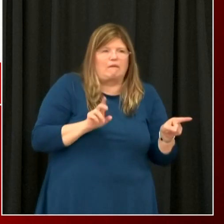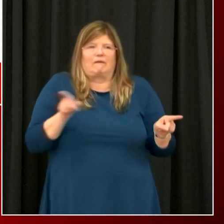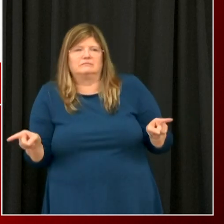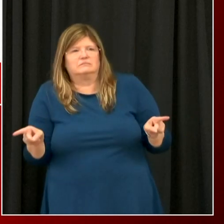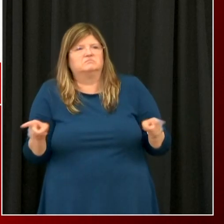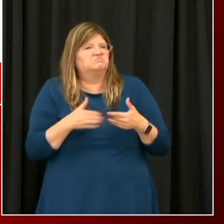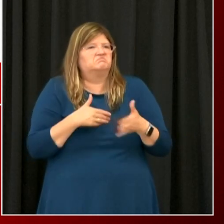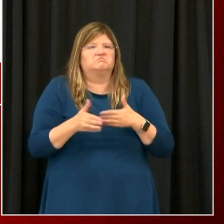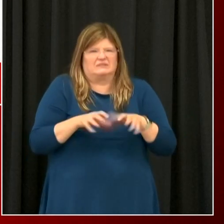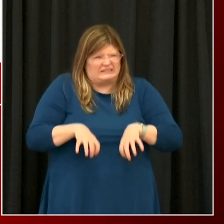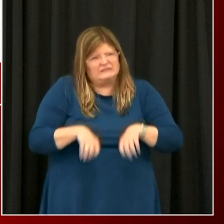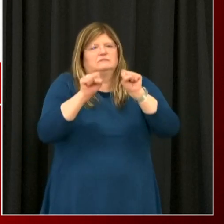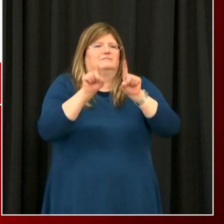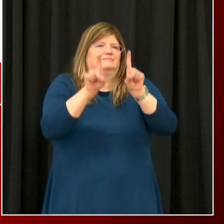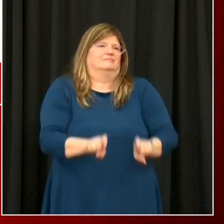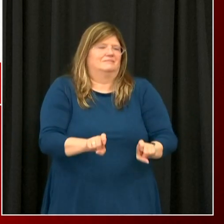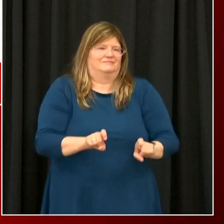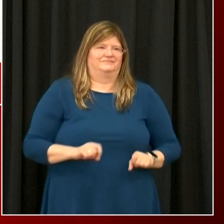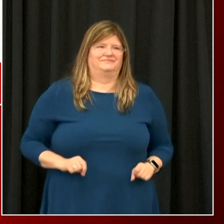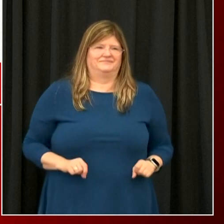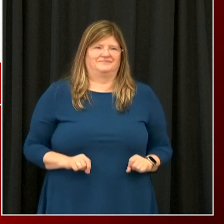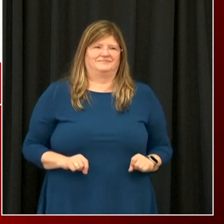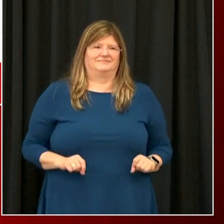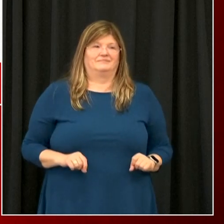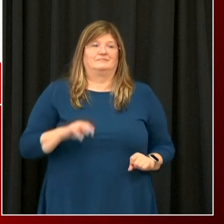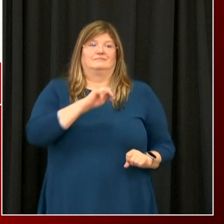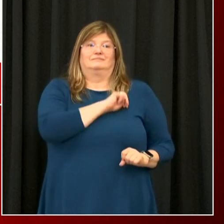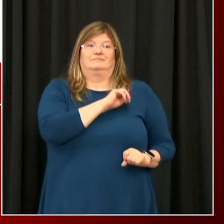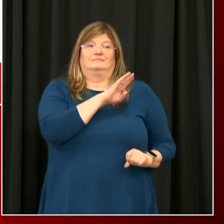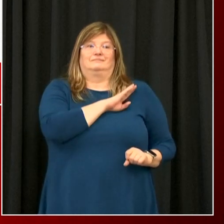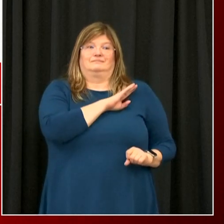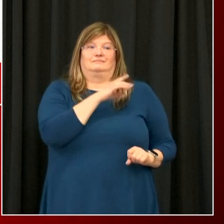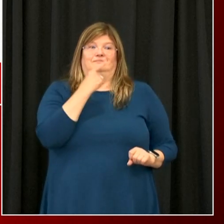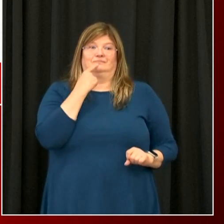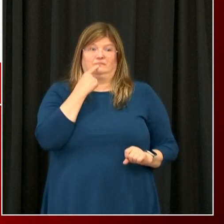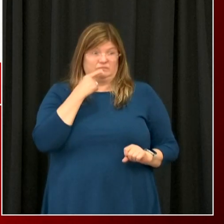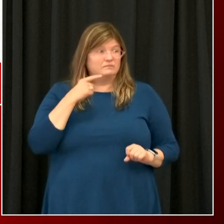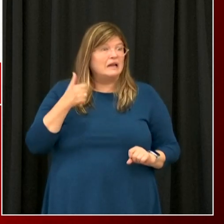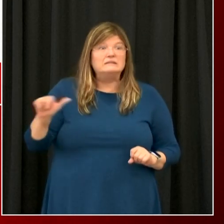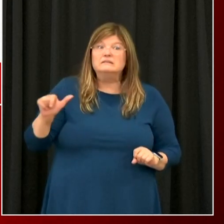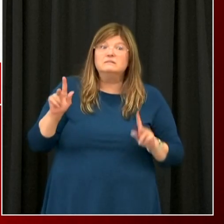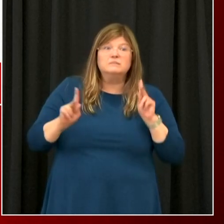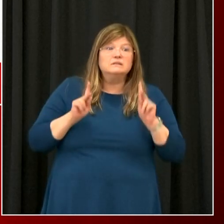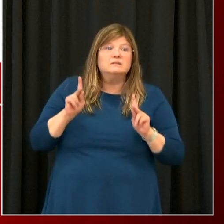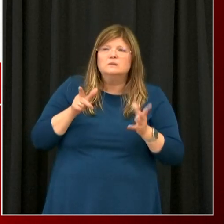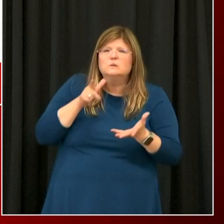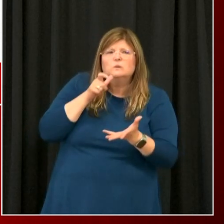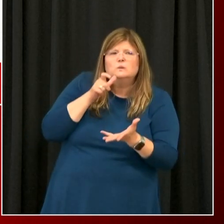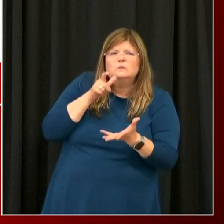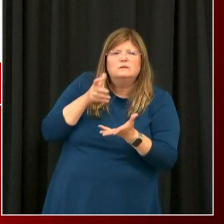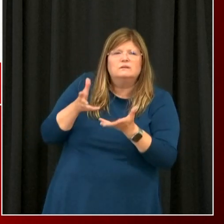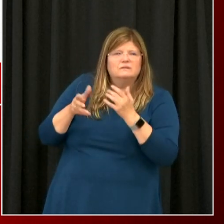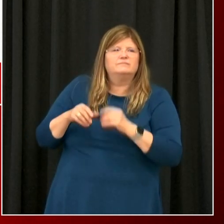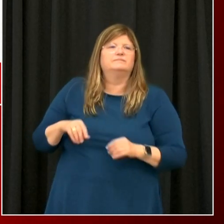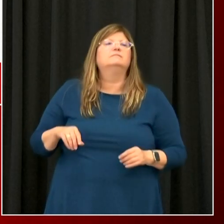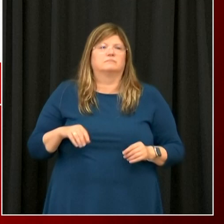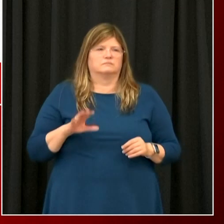that time. So, and the personnel who are going to do the sampling? Yes, ma'am. The personnel at the firehouses will